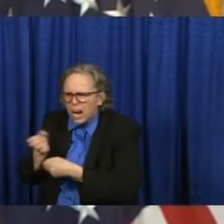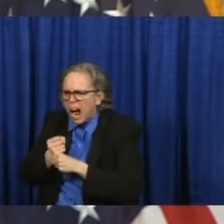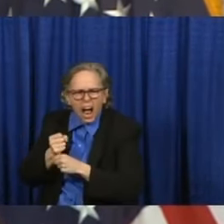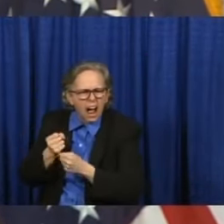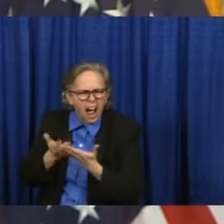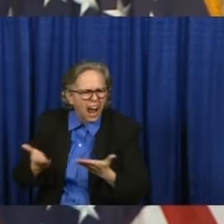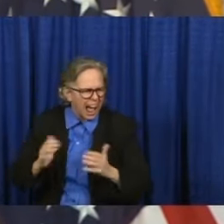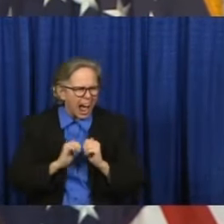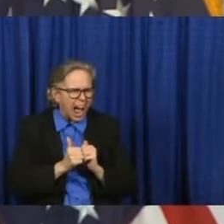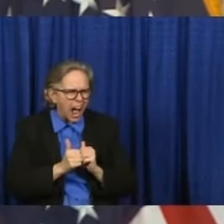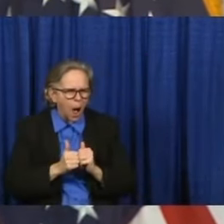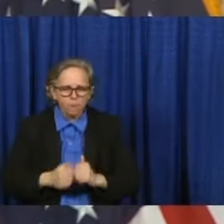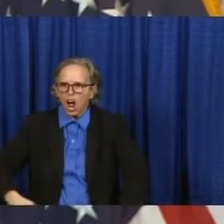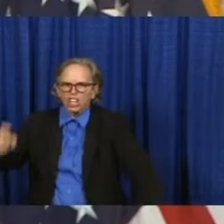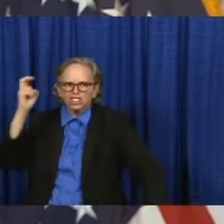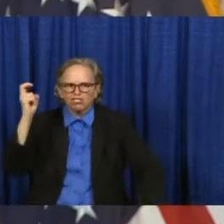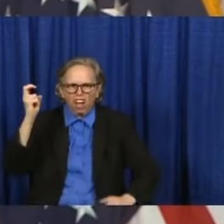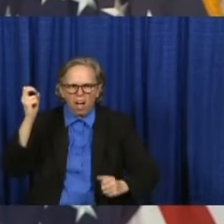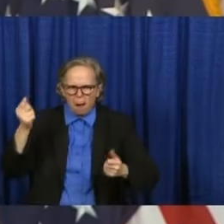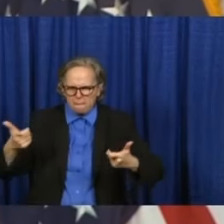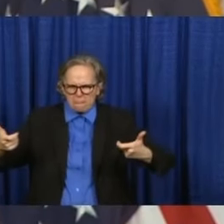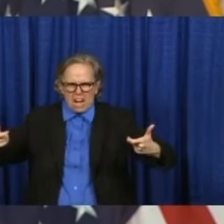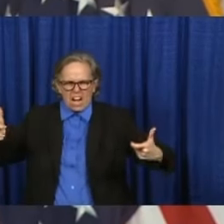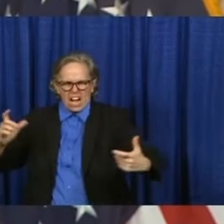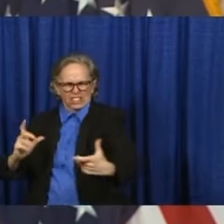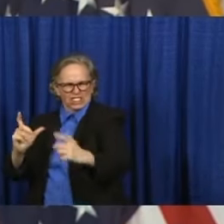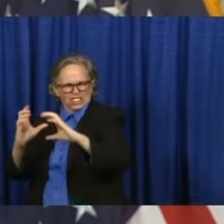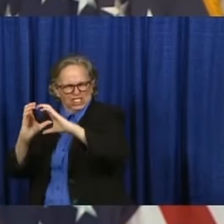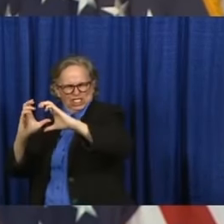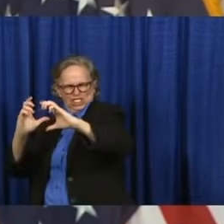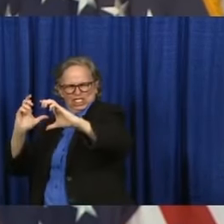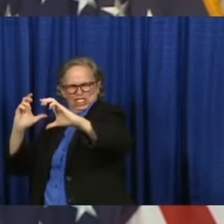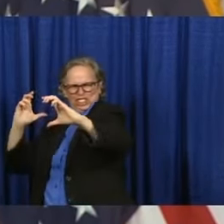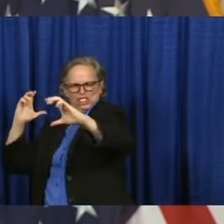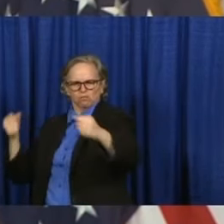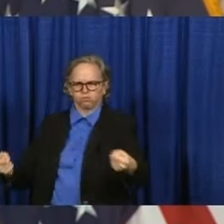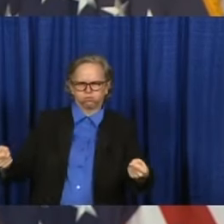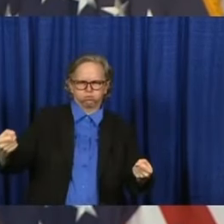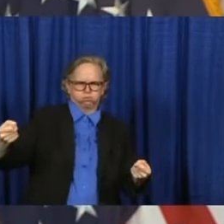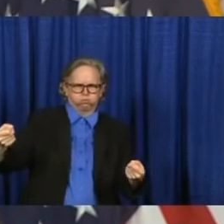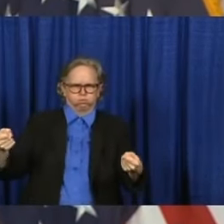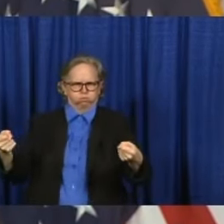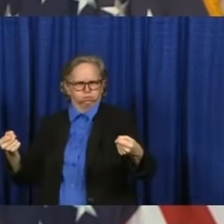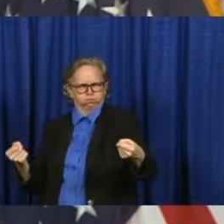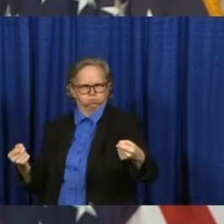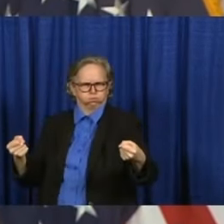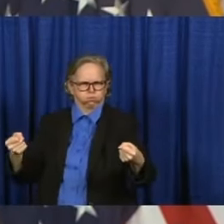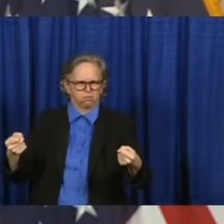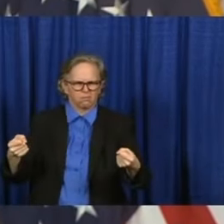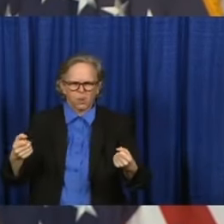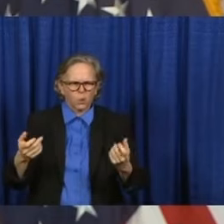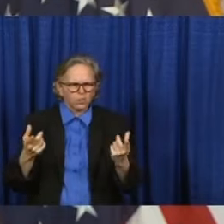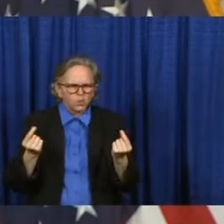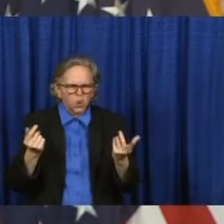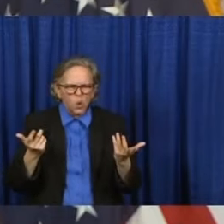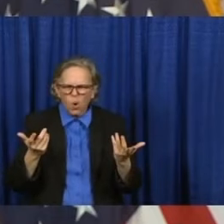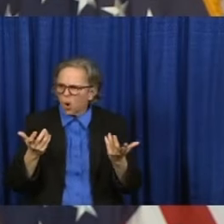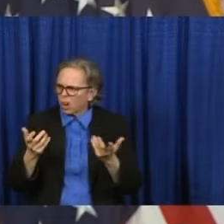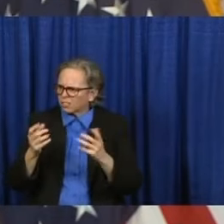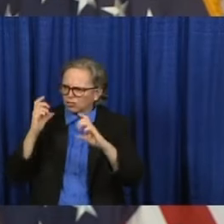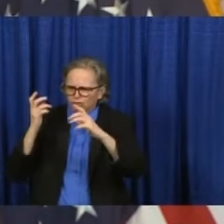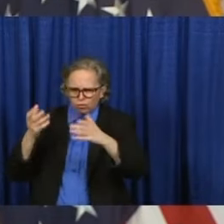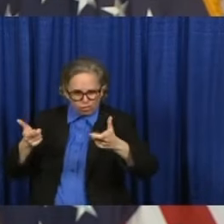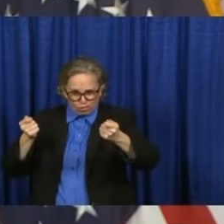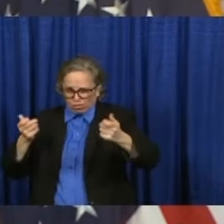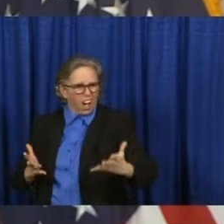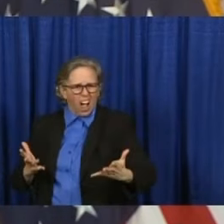Trucks. Trucks? Big trucks. Where would we be without the truck drivers making sure that our